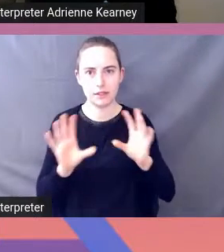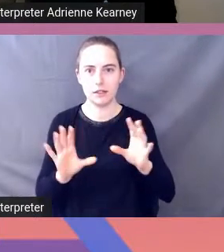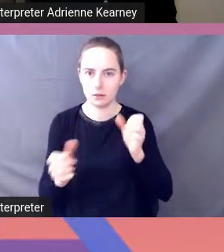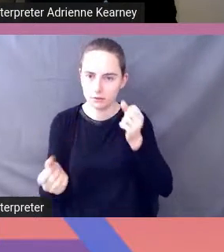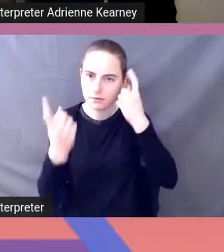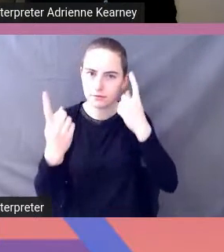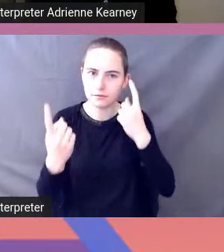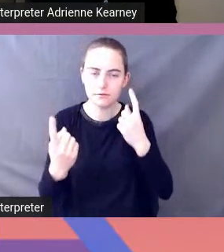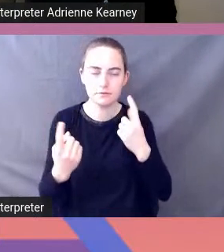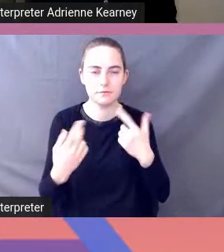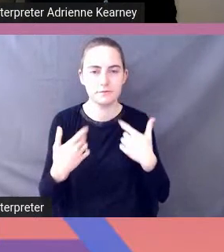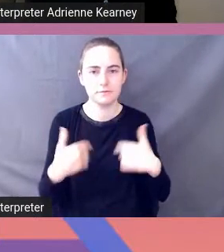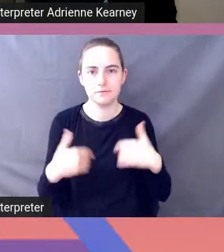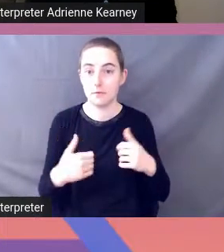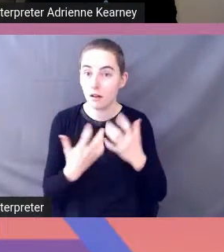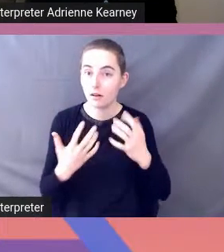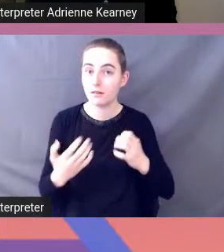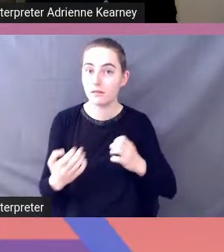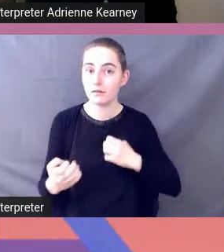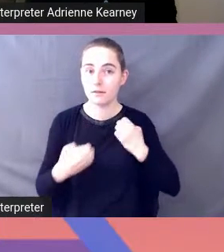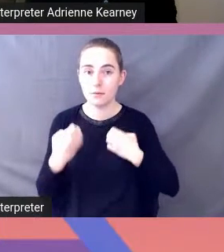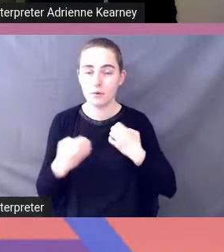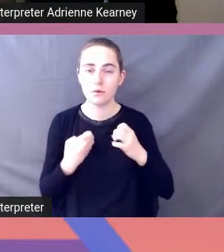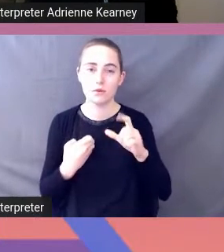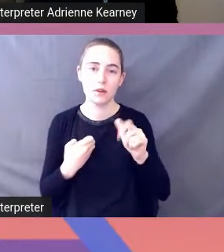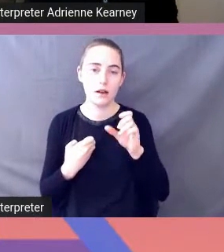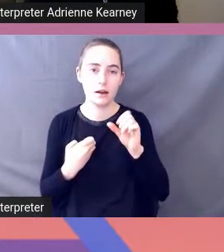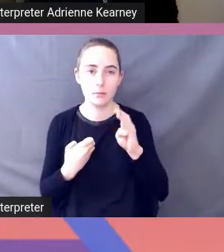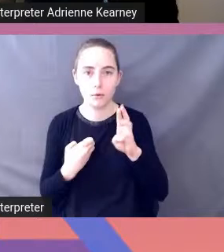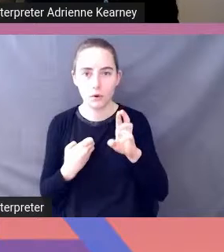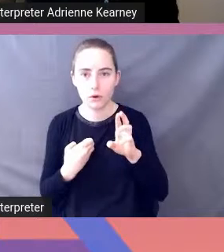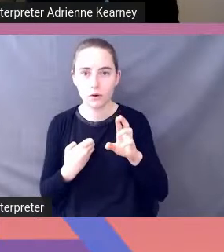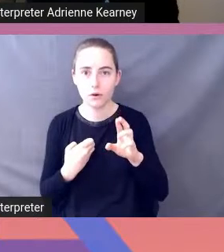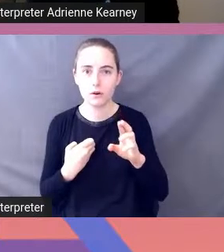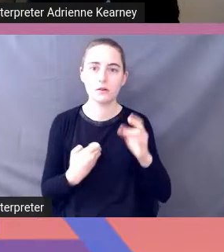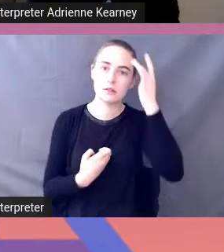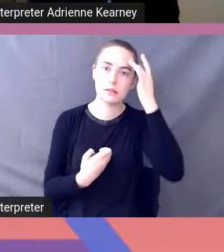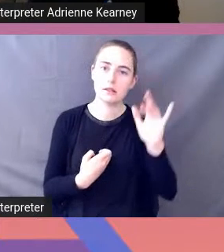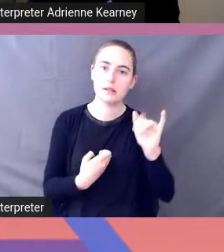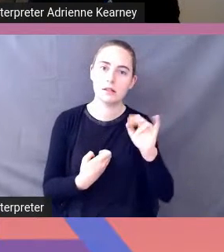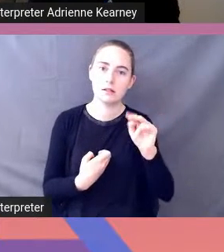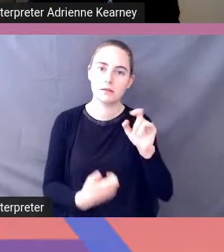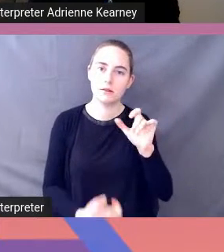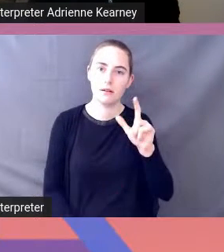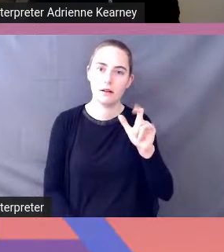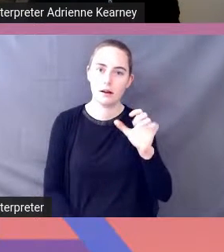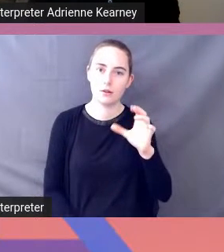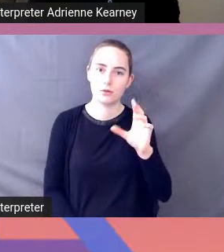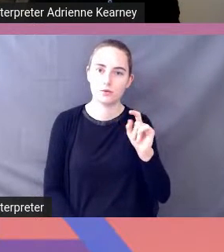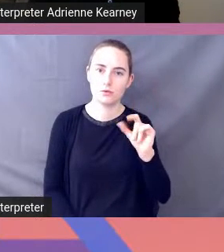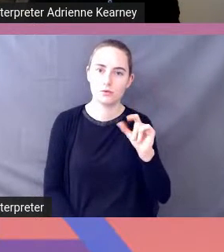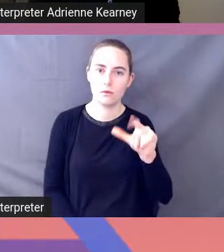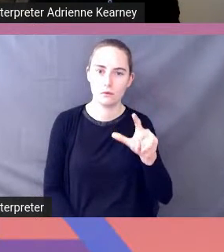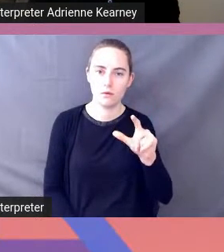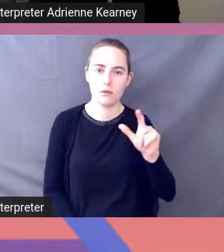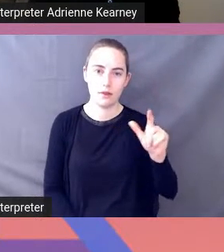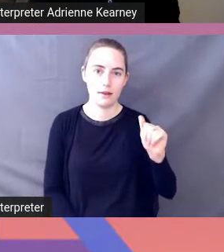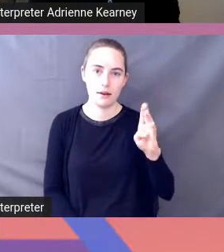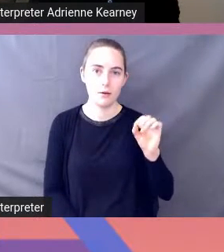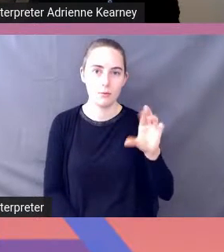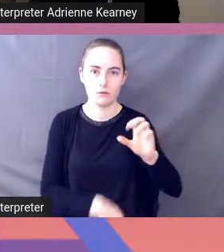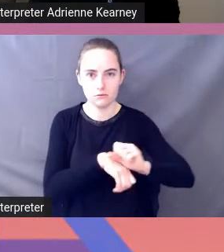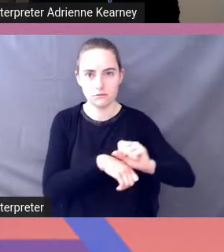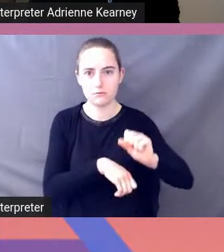of like emotional, intellectual labor that you then have to do for free. So I think that that's something that people should keep in mind when they are